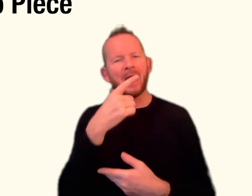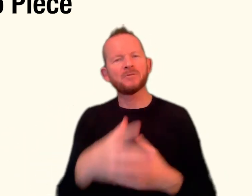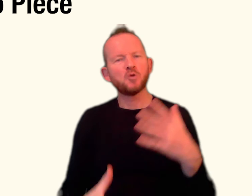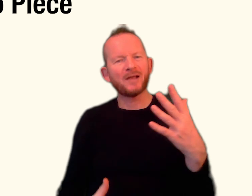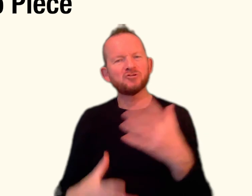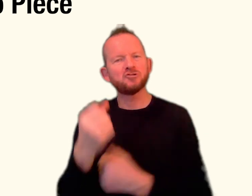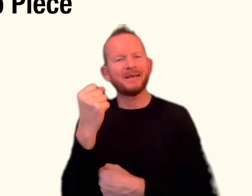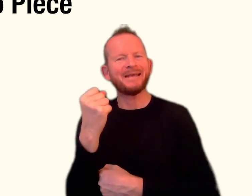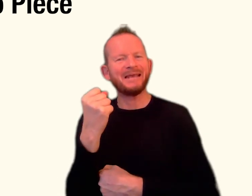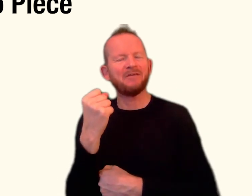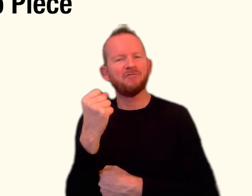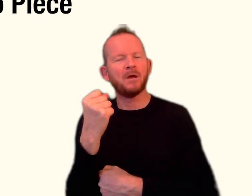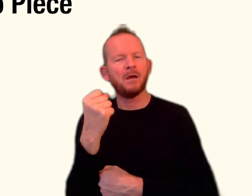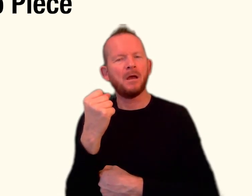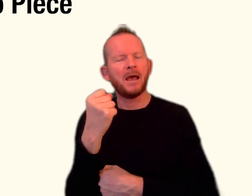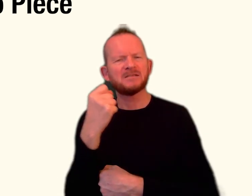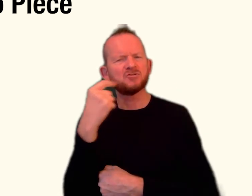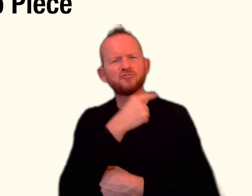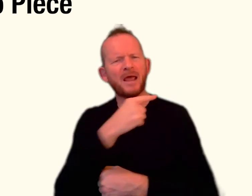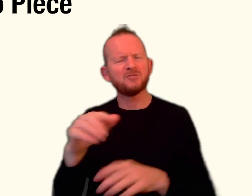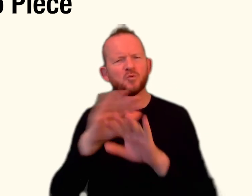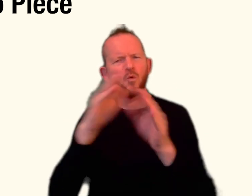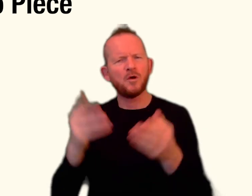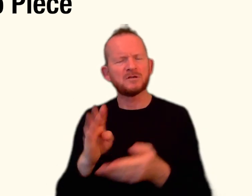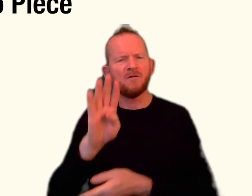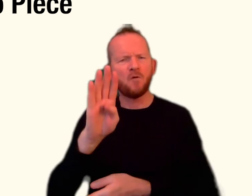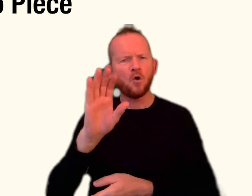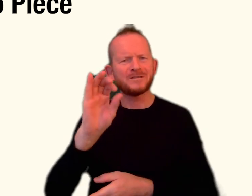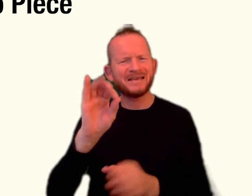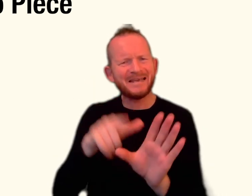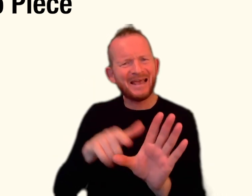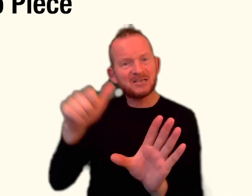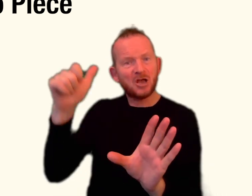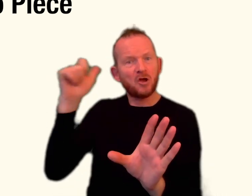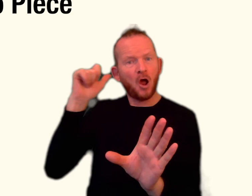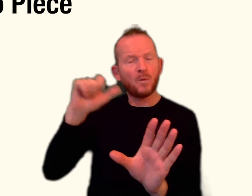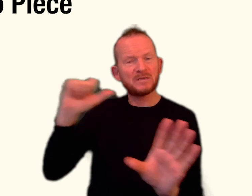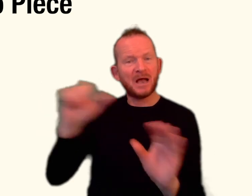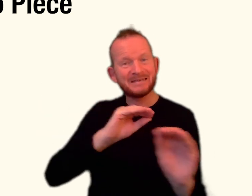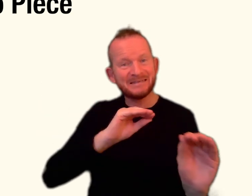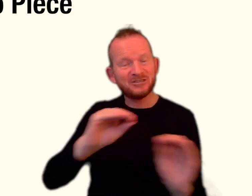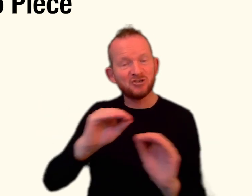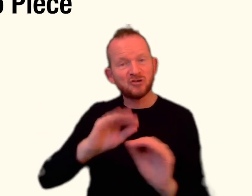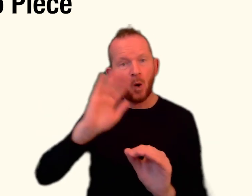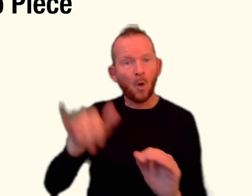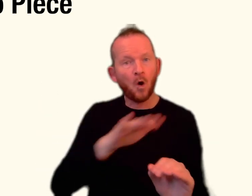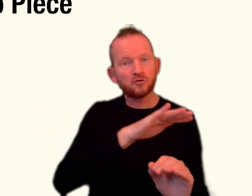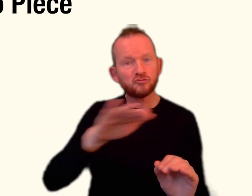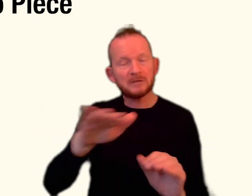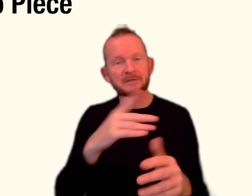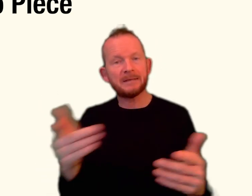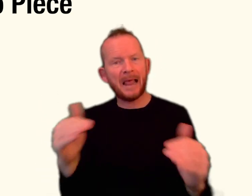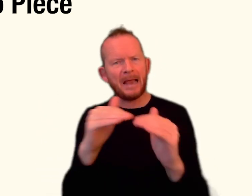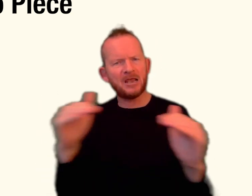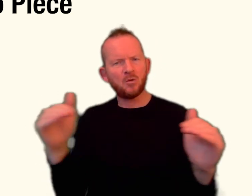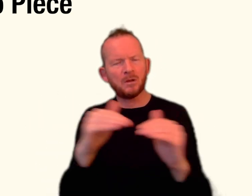achieve. In a very strange world, 40 years ago, when we started teaching, all children were equal. I never